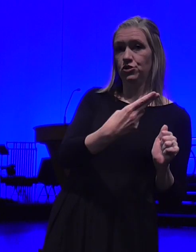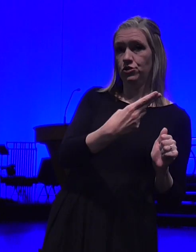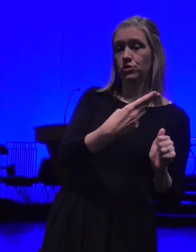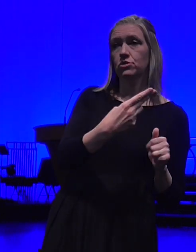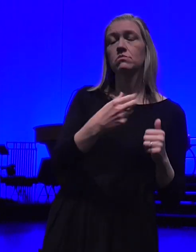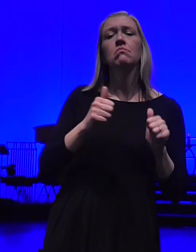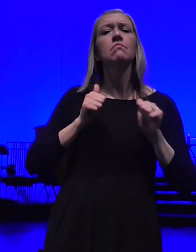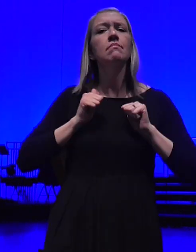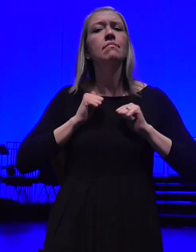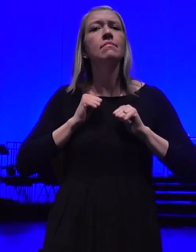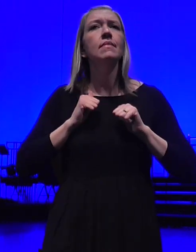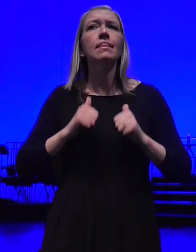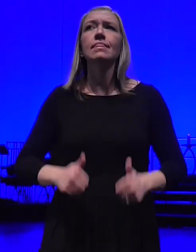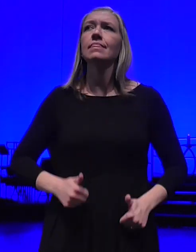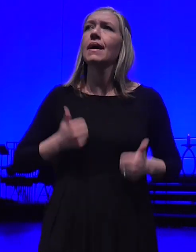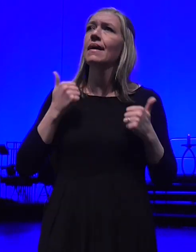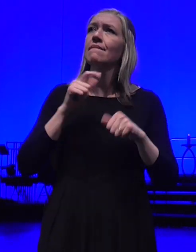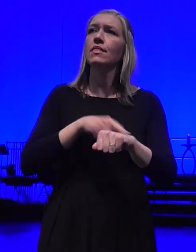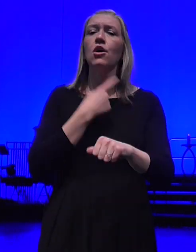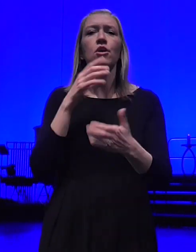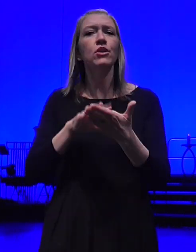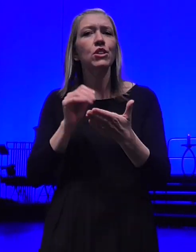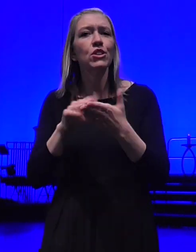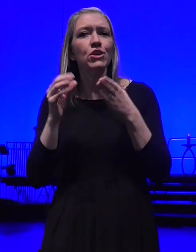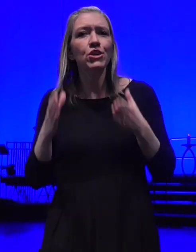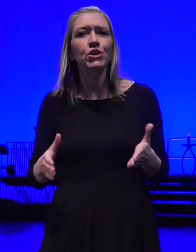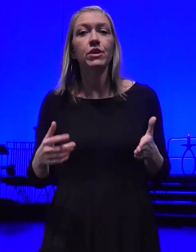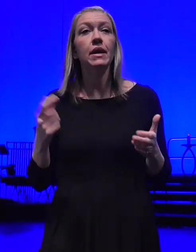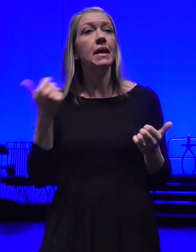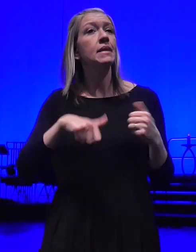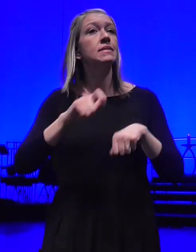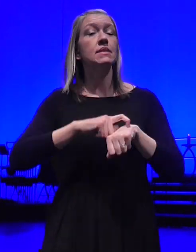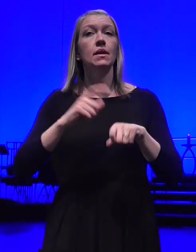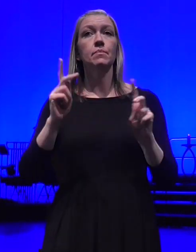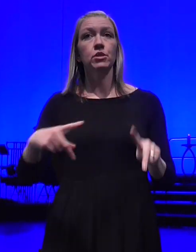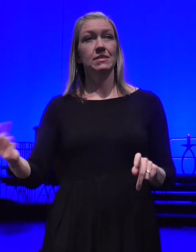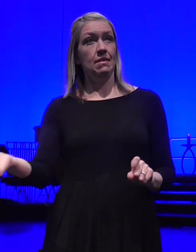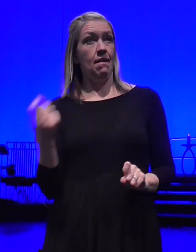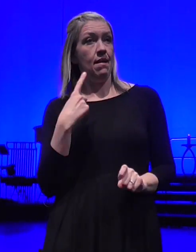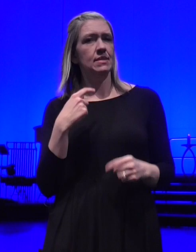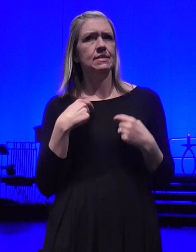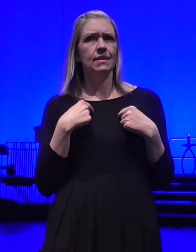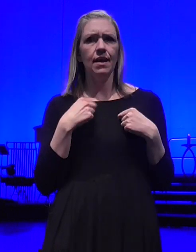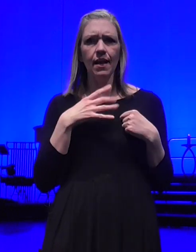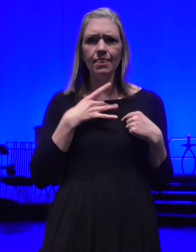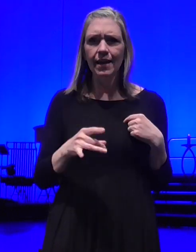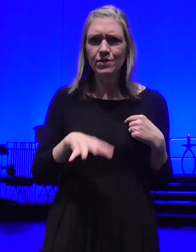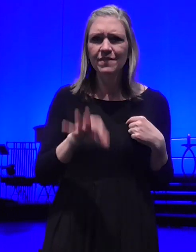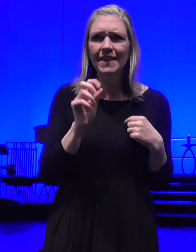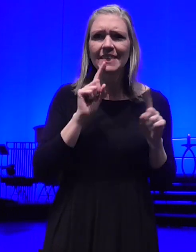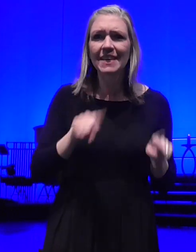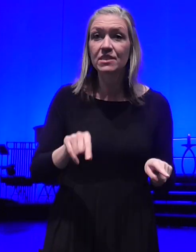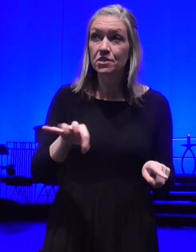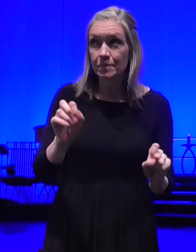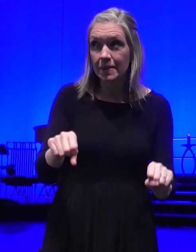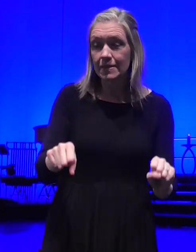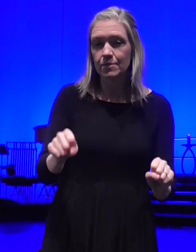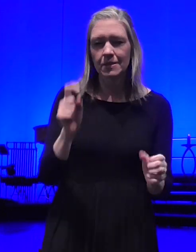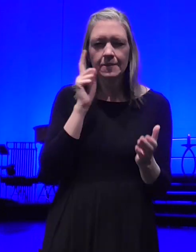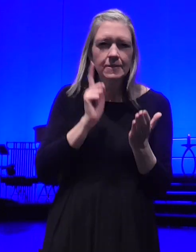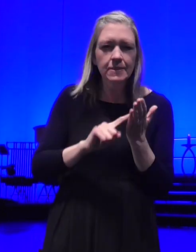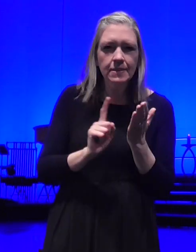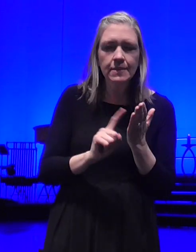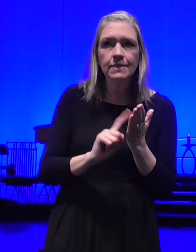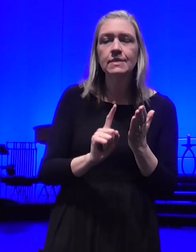so when someone poses a question, I love to get to the answer, if it's possible to get to the answer. And so